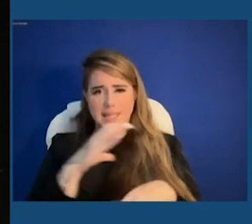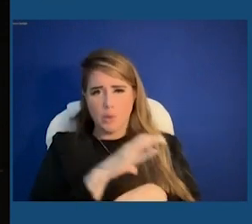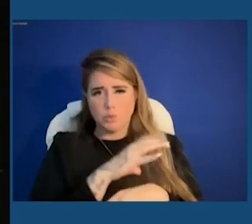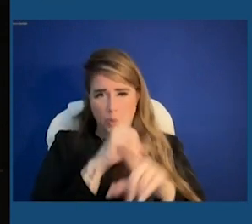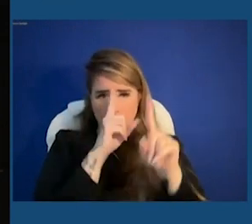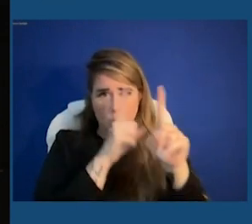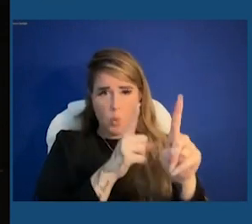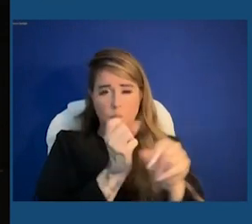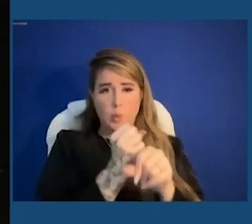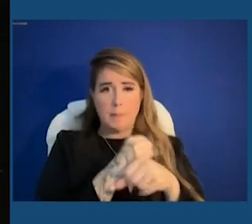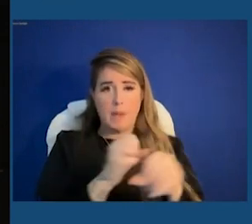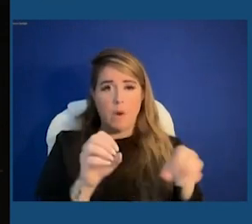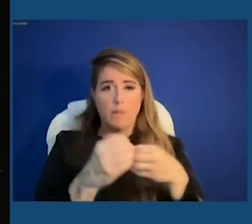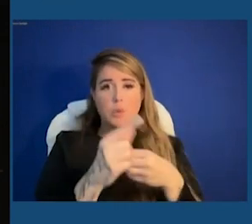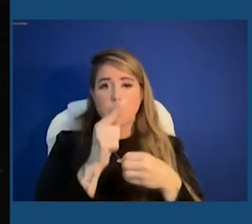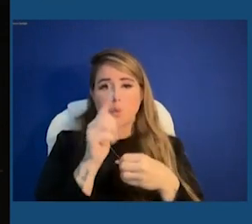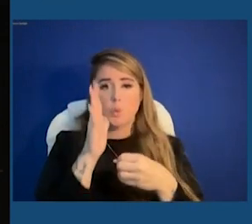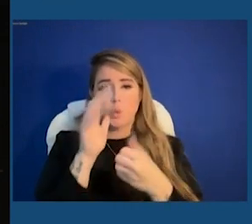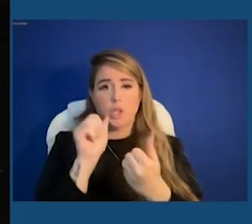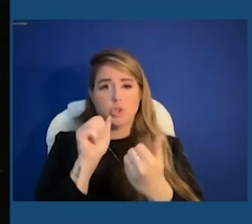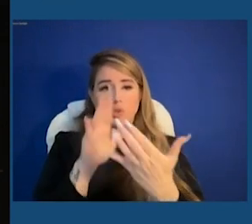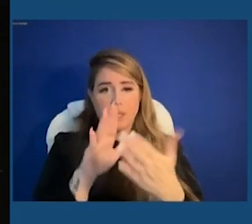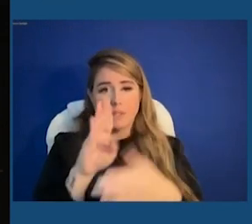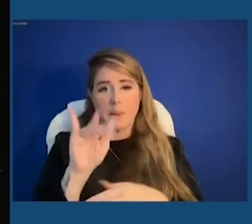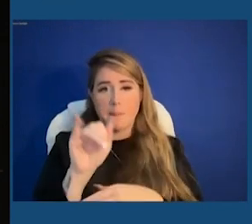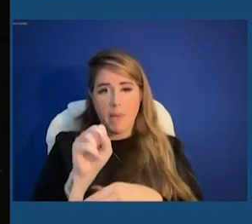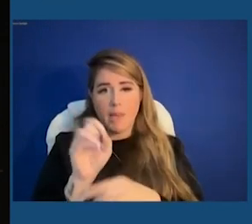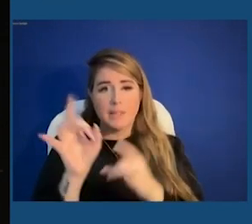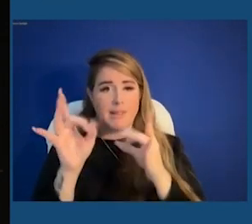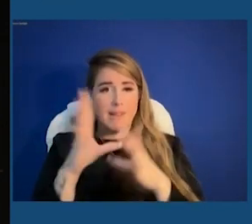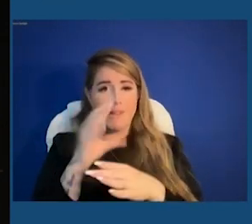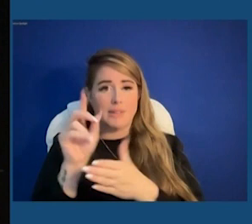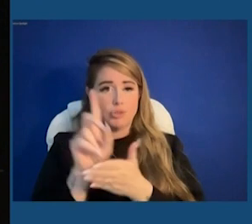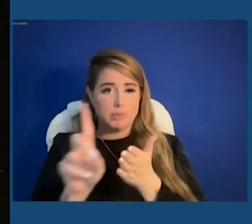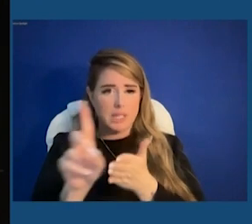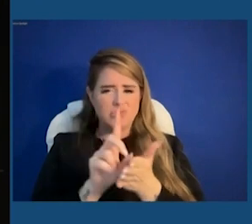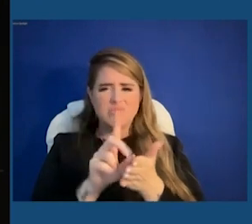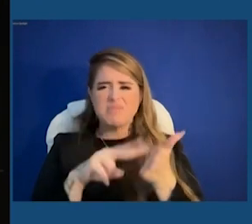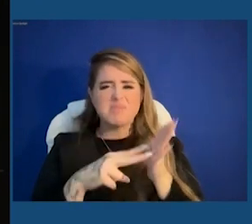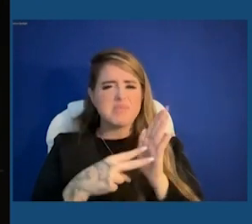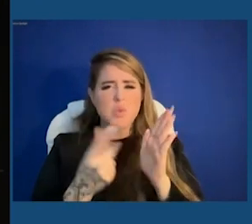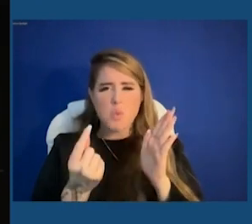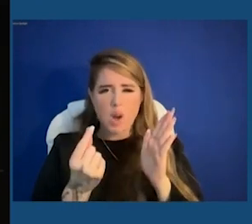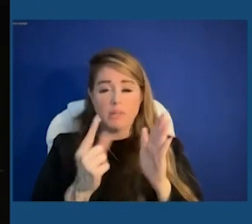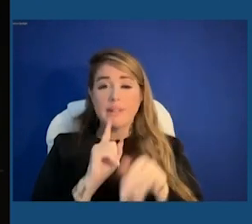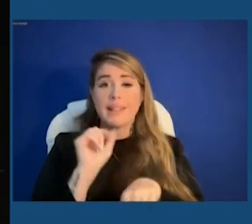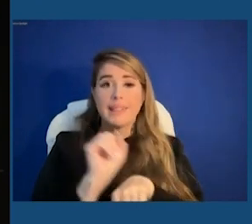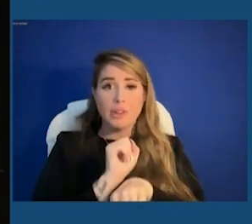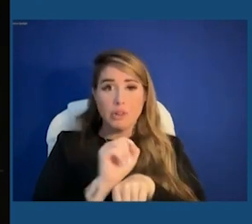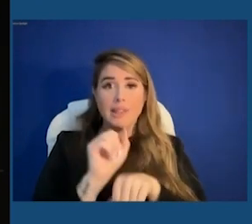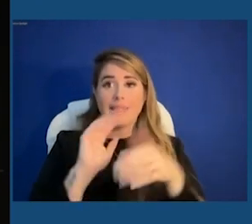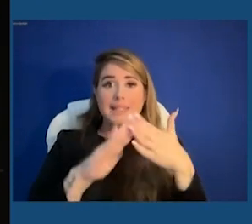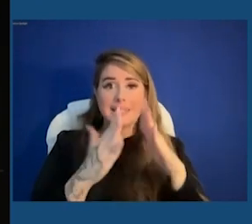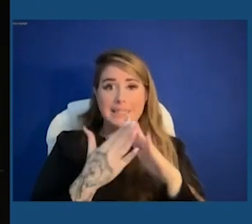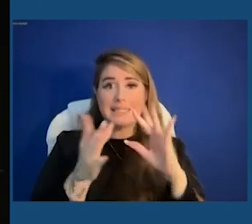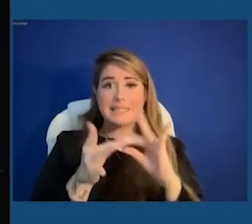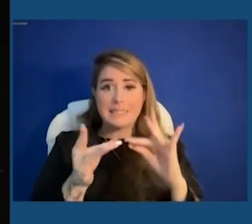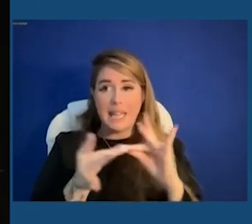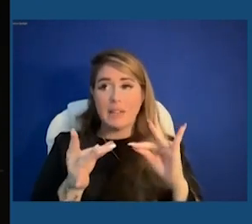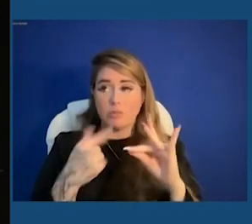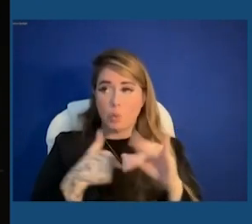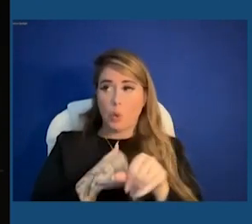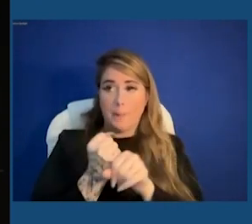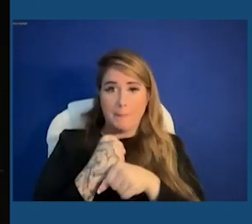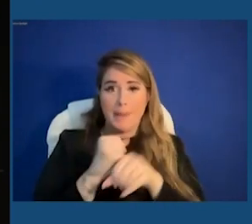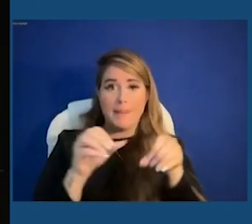office that seeks to address bias, hate, and discrimination. Well, what does that mean? Literally, it's the city saying, we're creating an